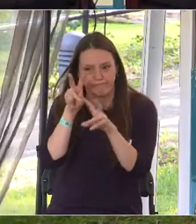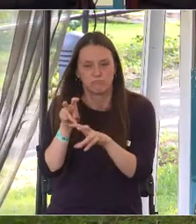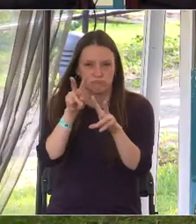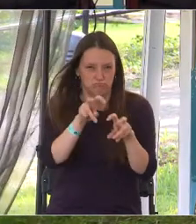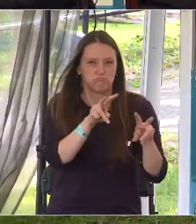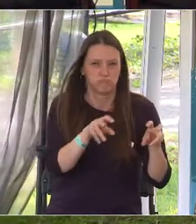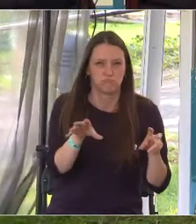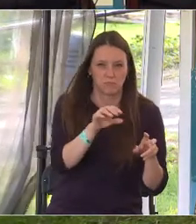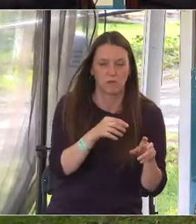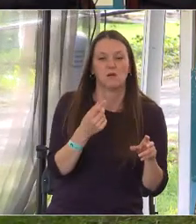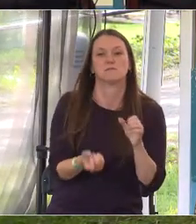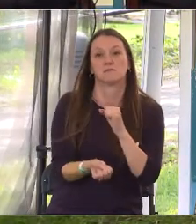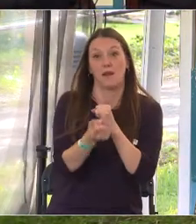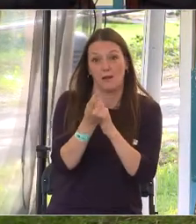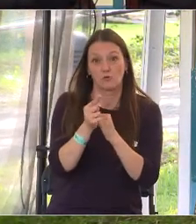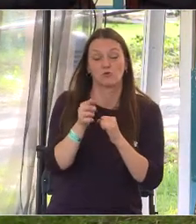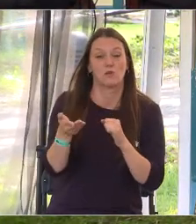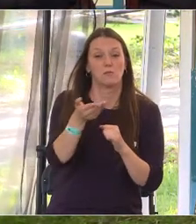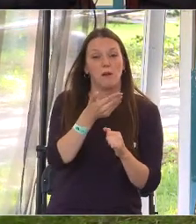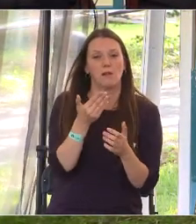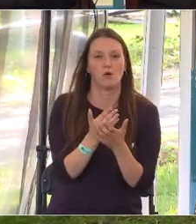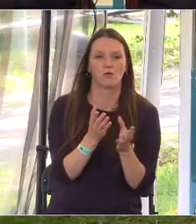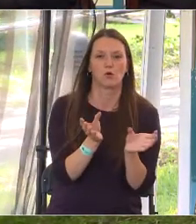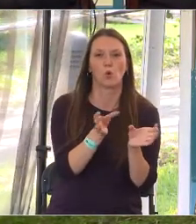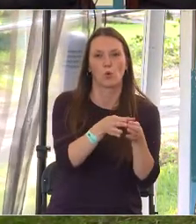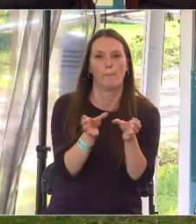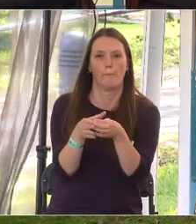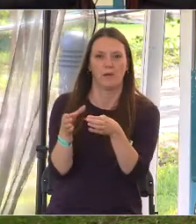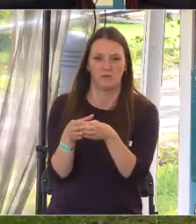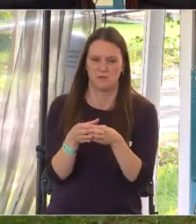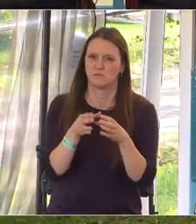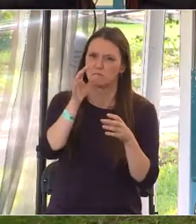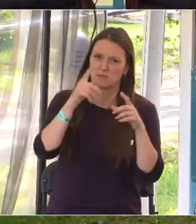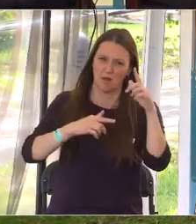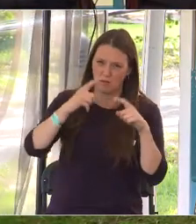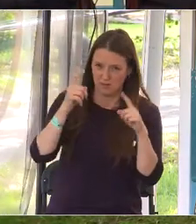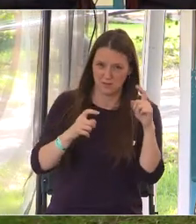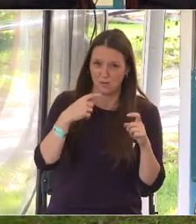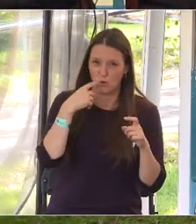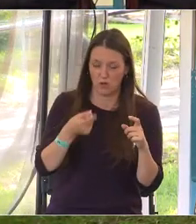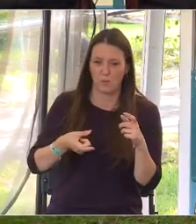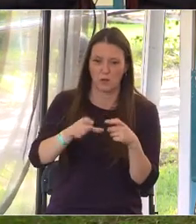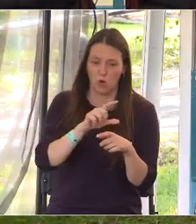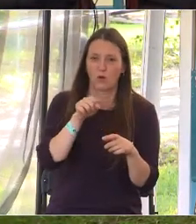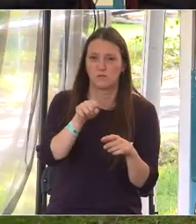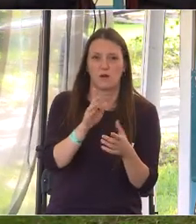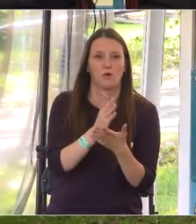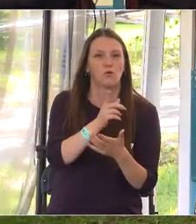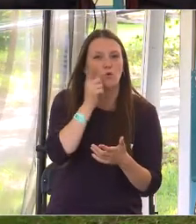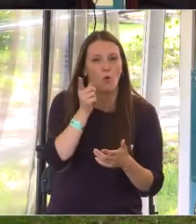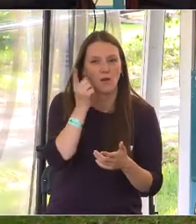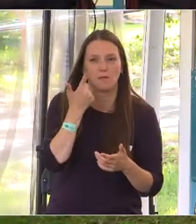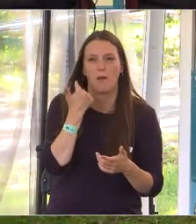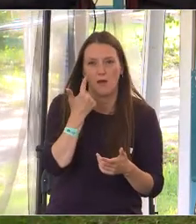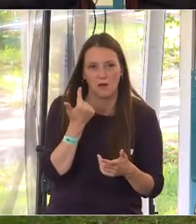to that group of, statistically speaking, 2019 men, adolescent and young men, taking to me that every other group